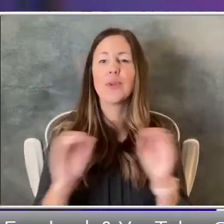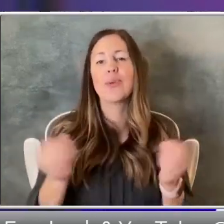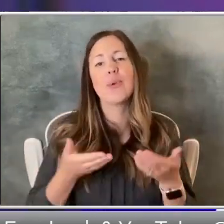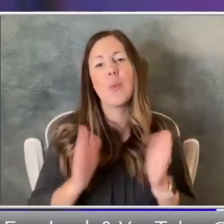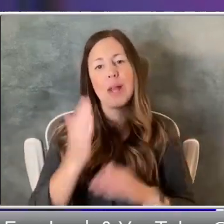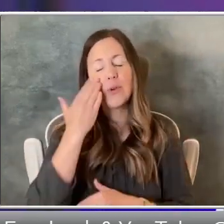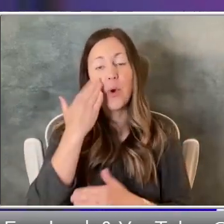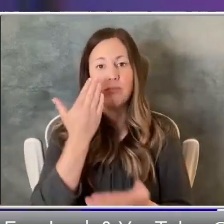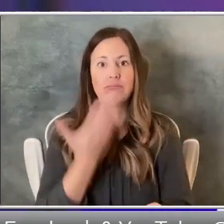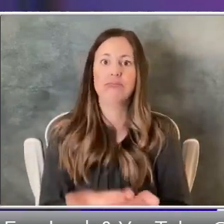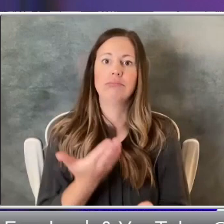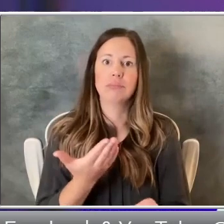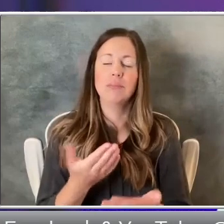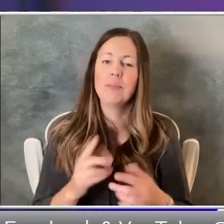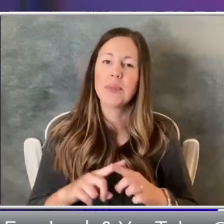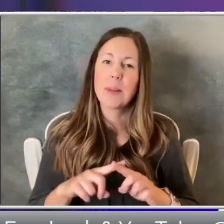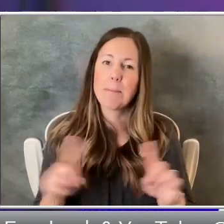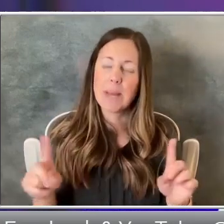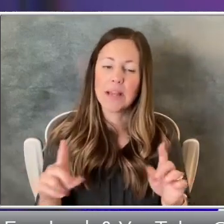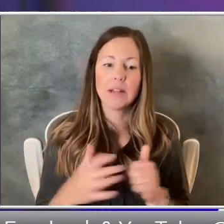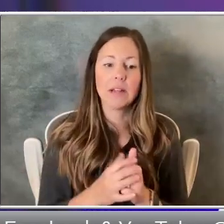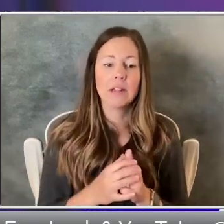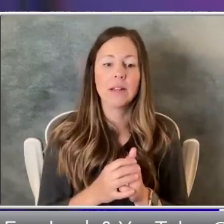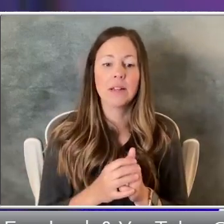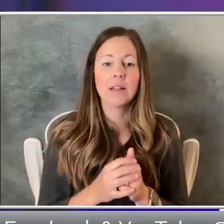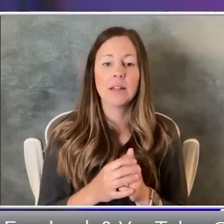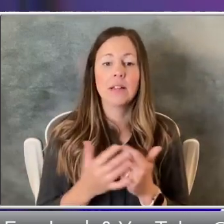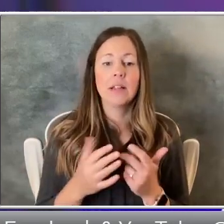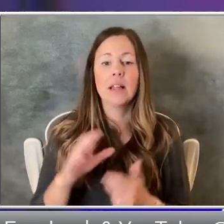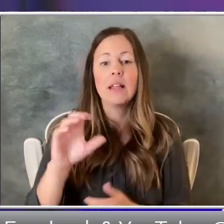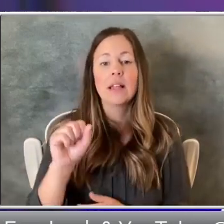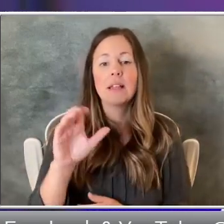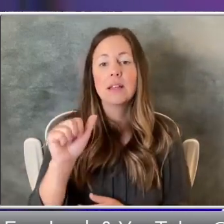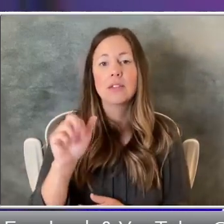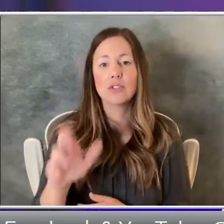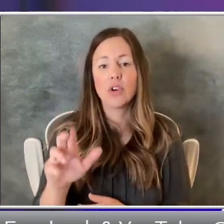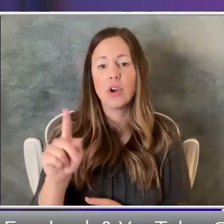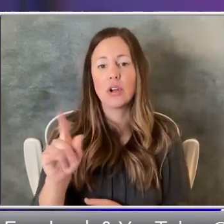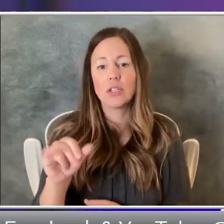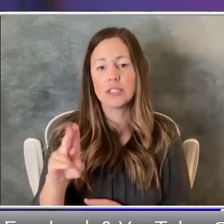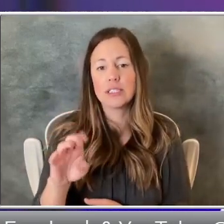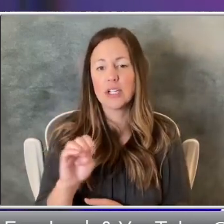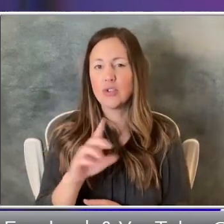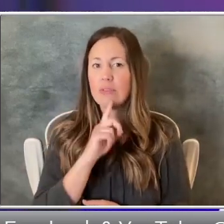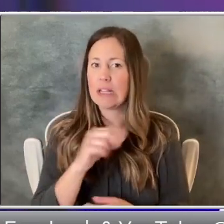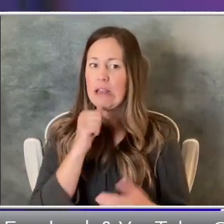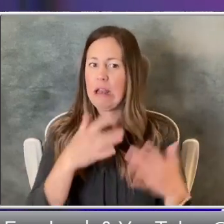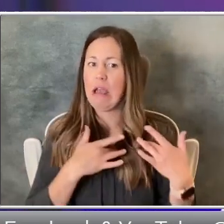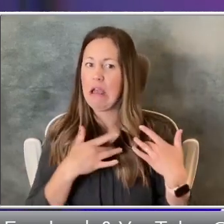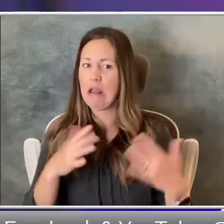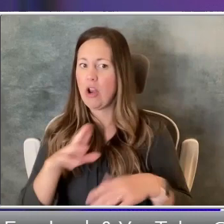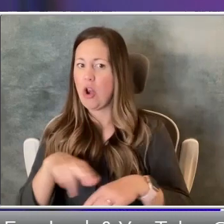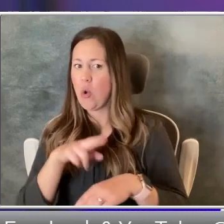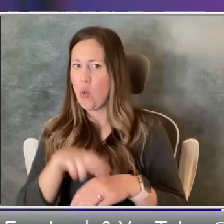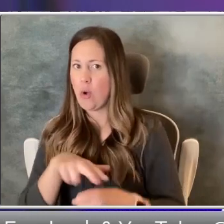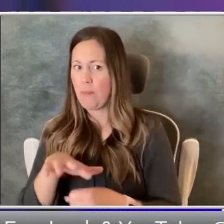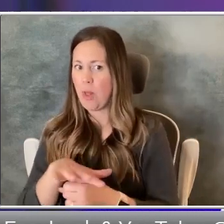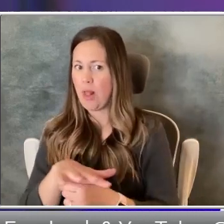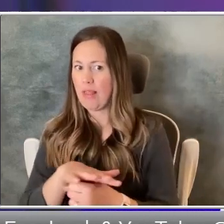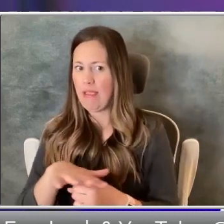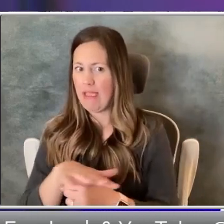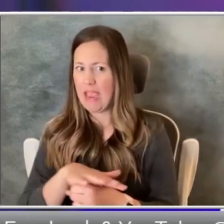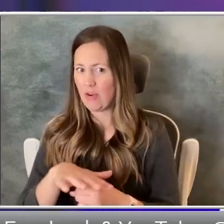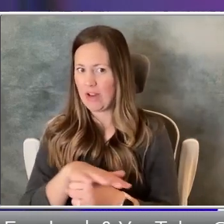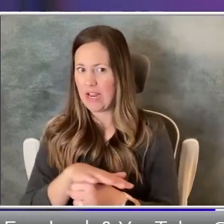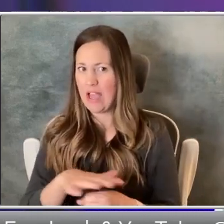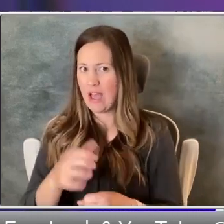Right. What we can say is that there's an area of scar tissue that's outside the normal area for what would be expected to cause these types of